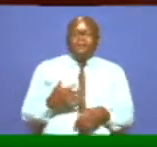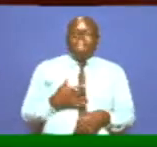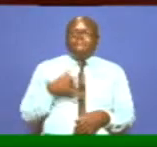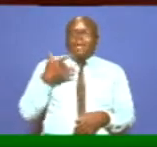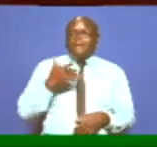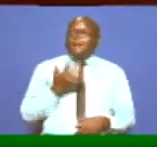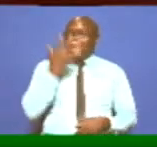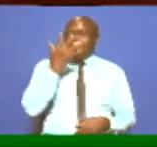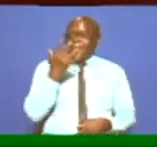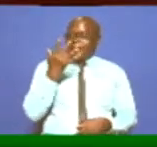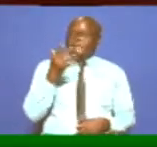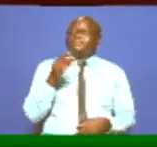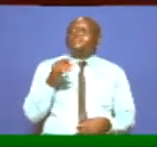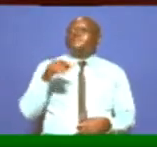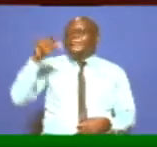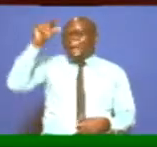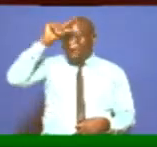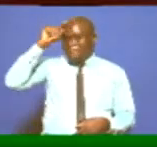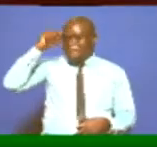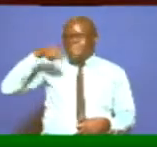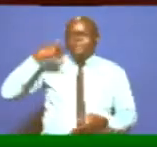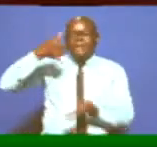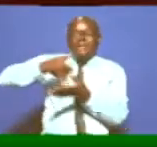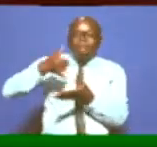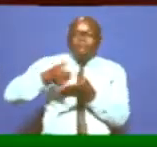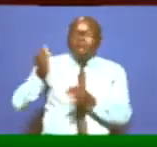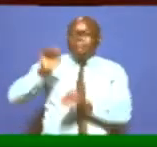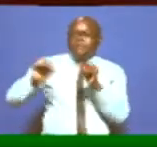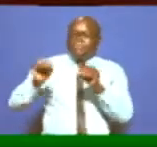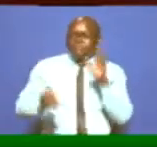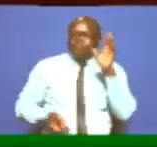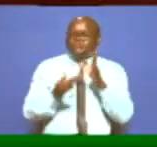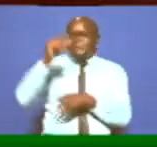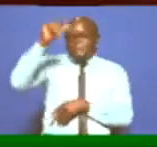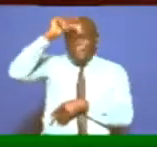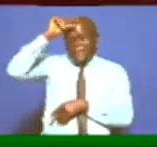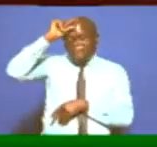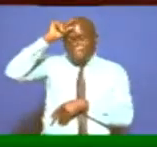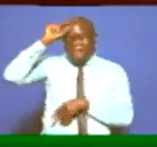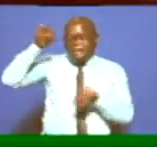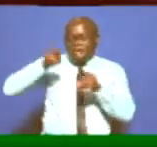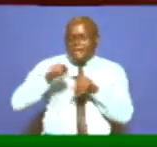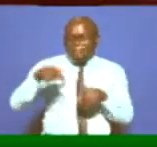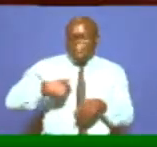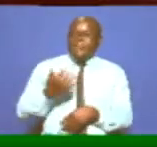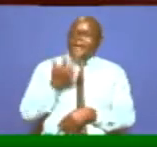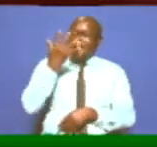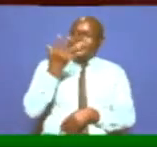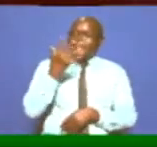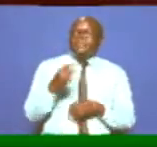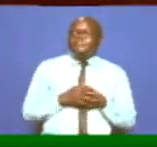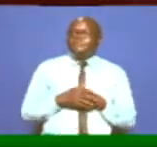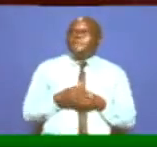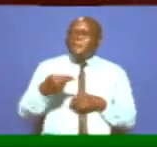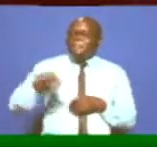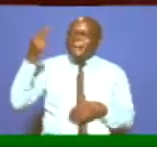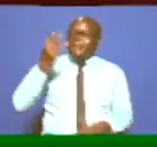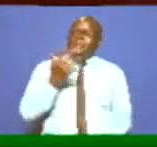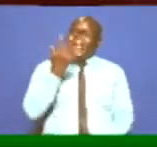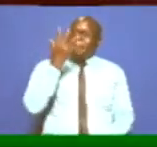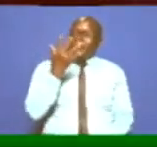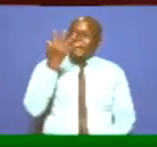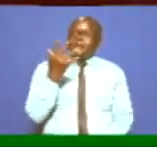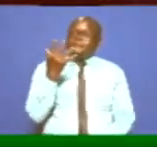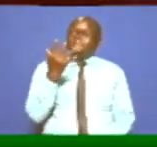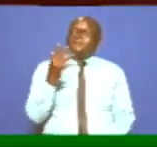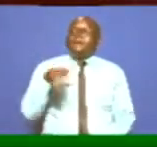put this government in place. I contributed to the formation of this government, and I am embarrassed. I am highly embarrassed, and how